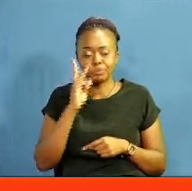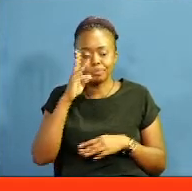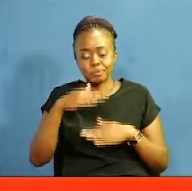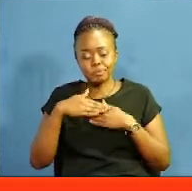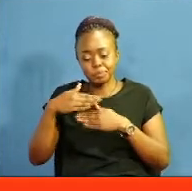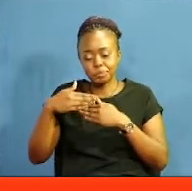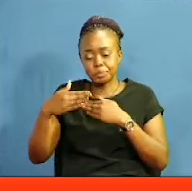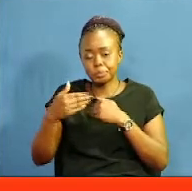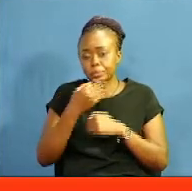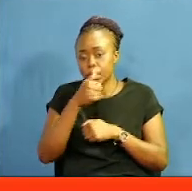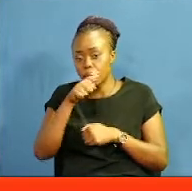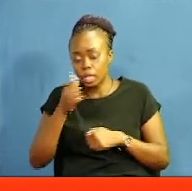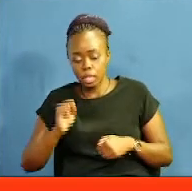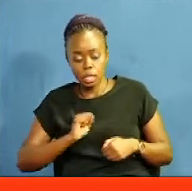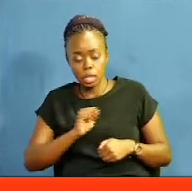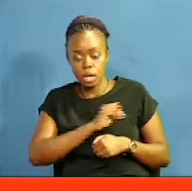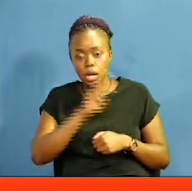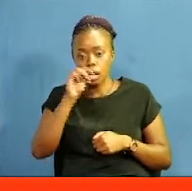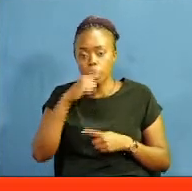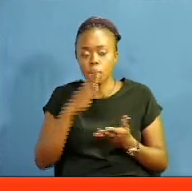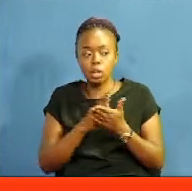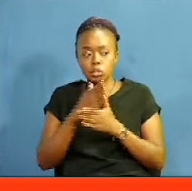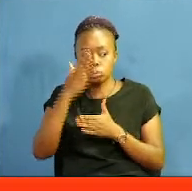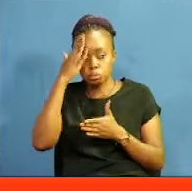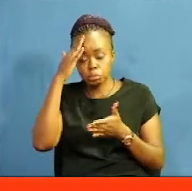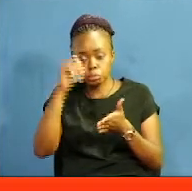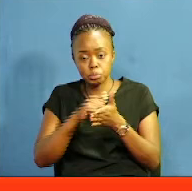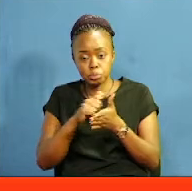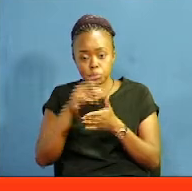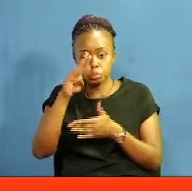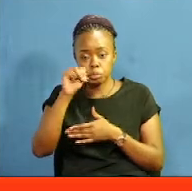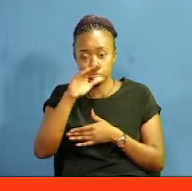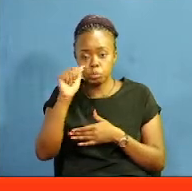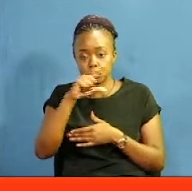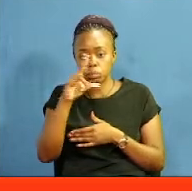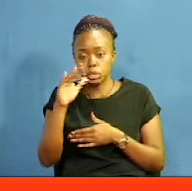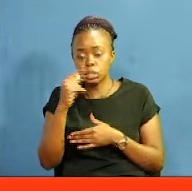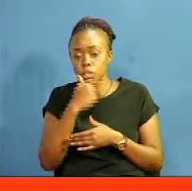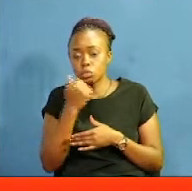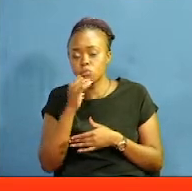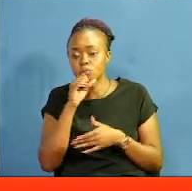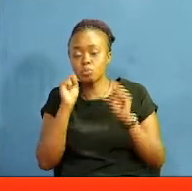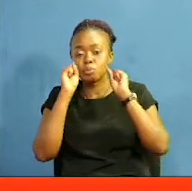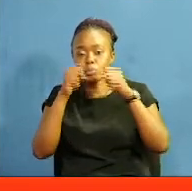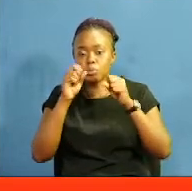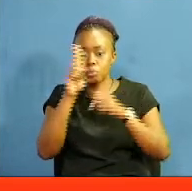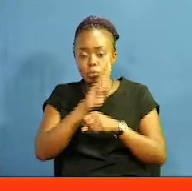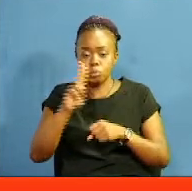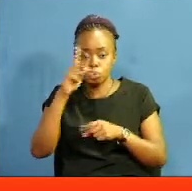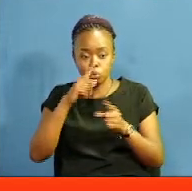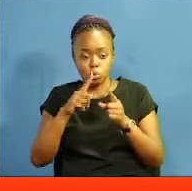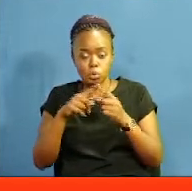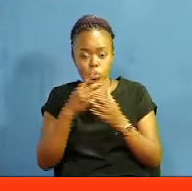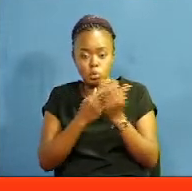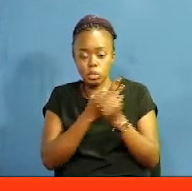being pushed by Senator Malala. And this one, the viewers should know that Malala is someone who is ambitious, and he can use this opportunity